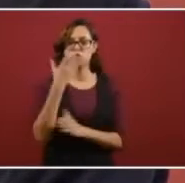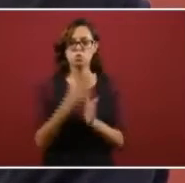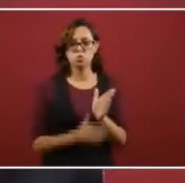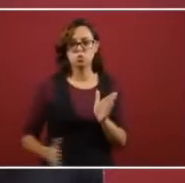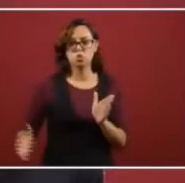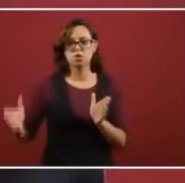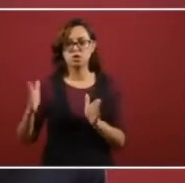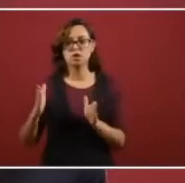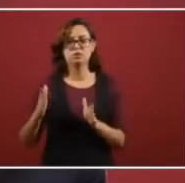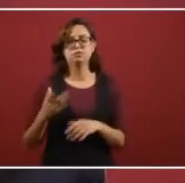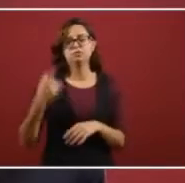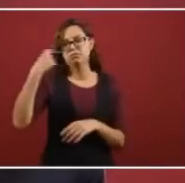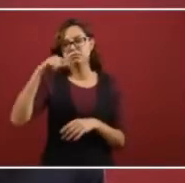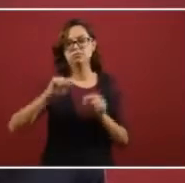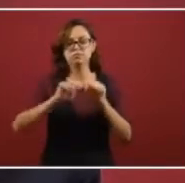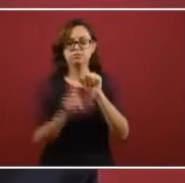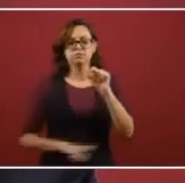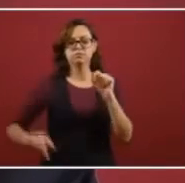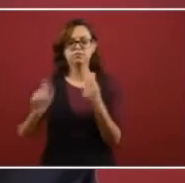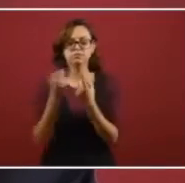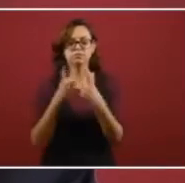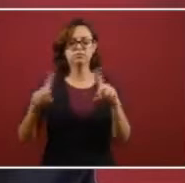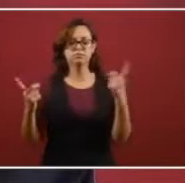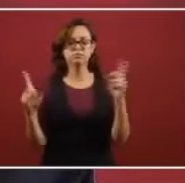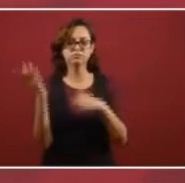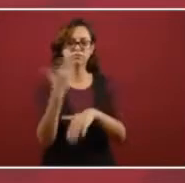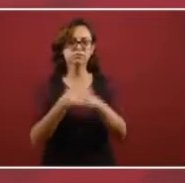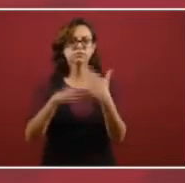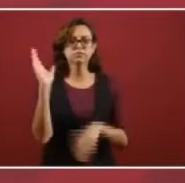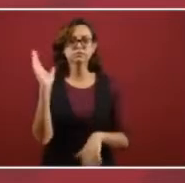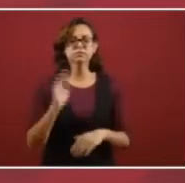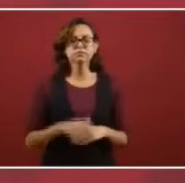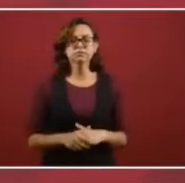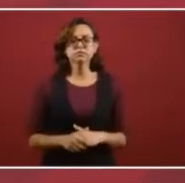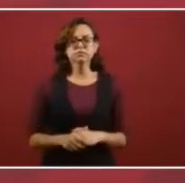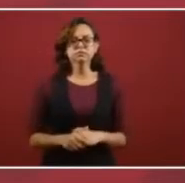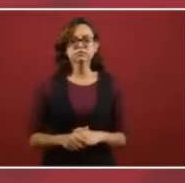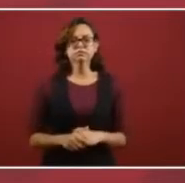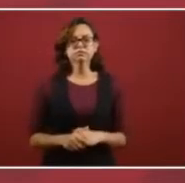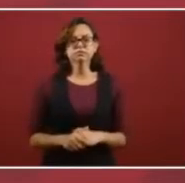this is the plan that initiates a new phase in the development of our country.